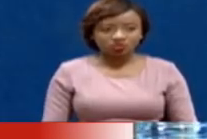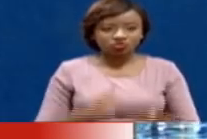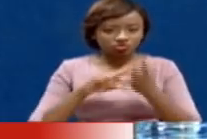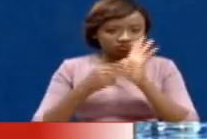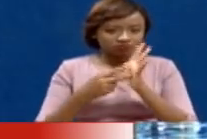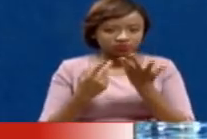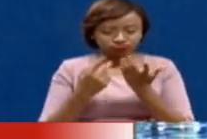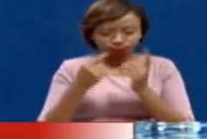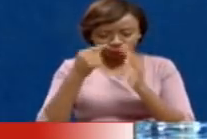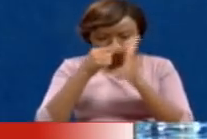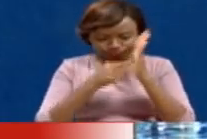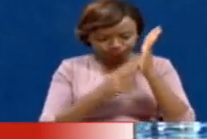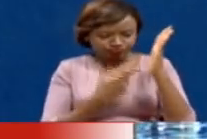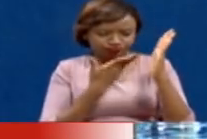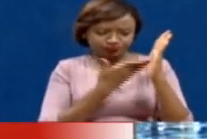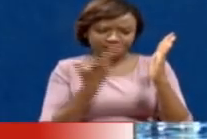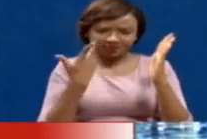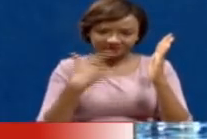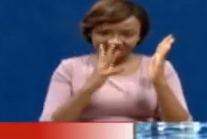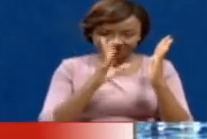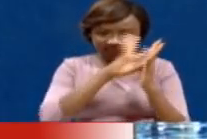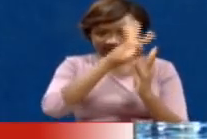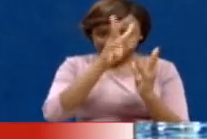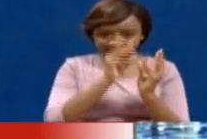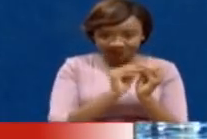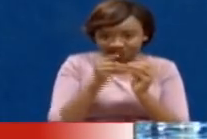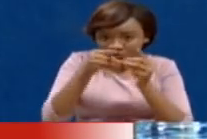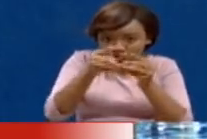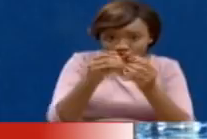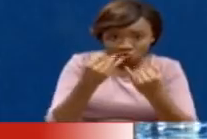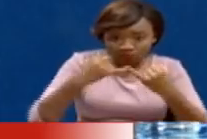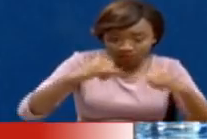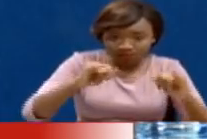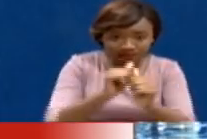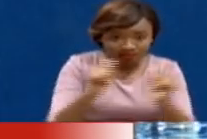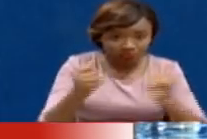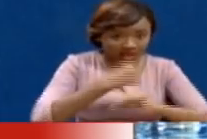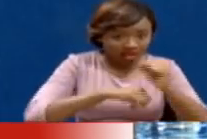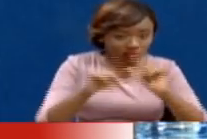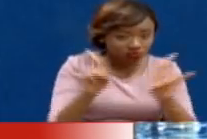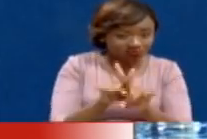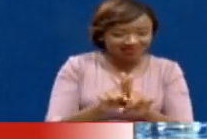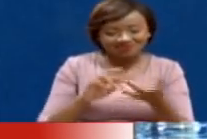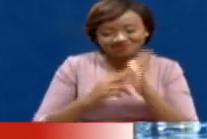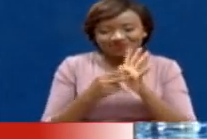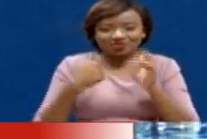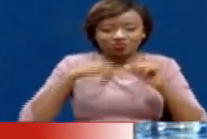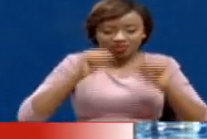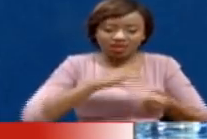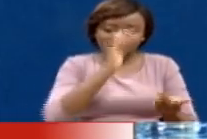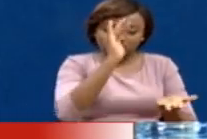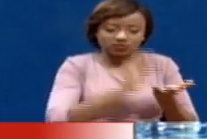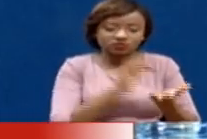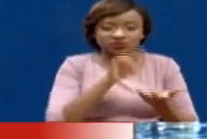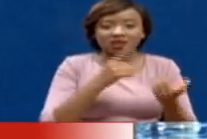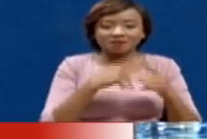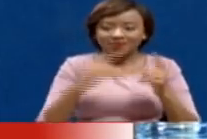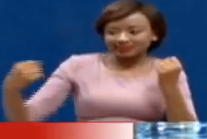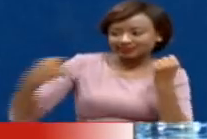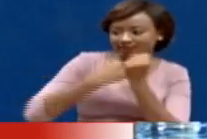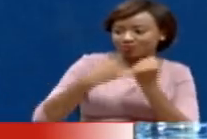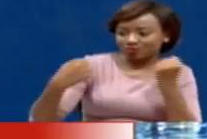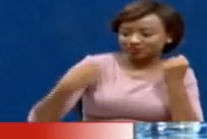place, we are basically within the numbers that will require ventilatory support. But with additional support coming in